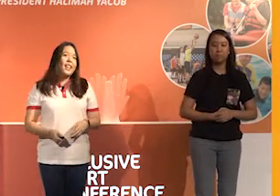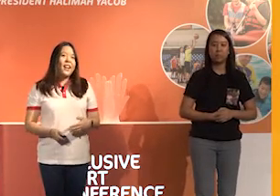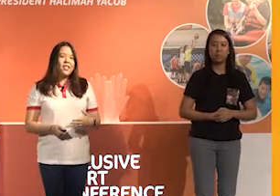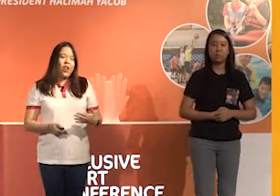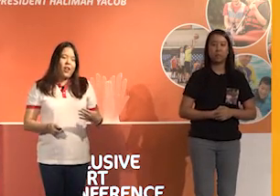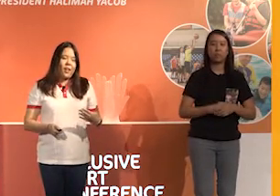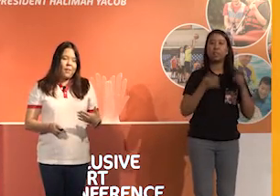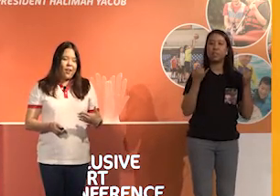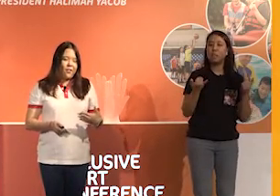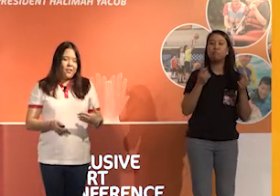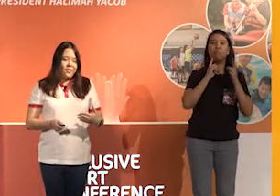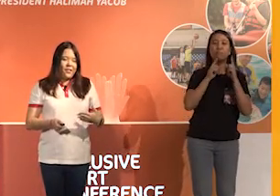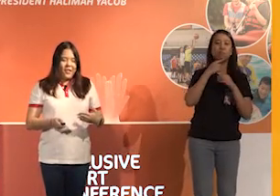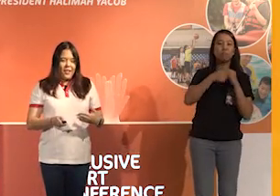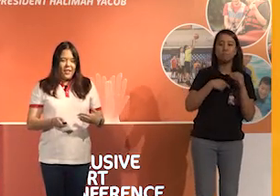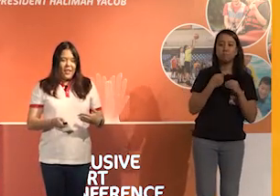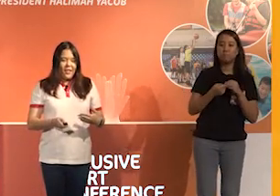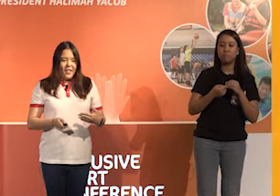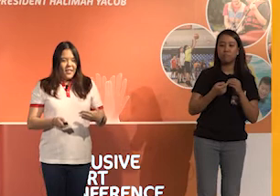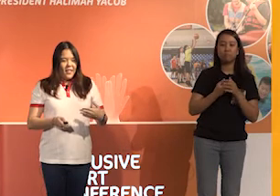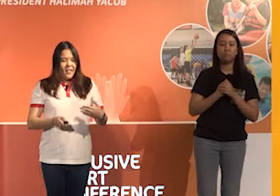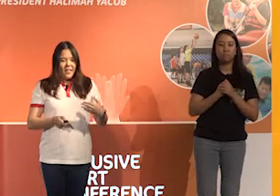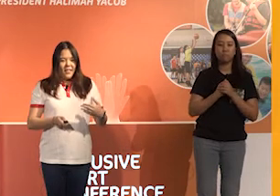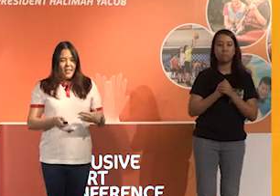Okay, let us talk about